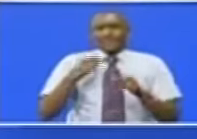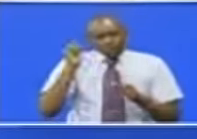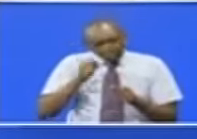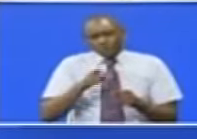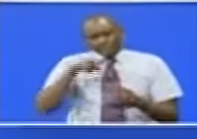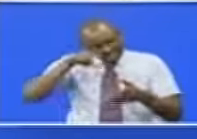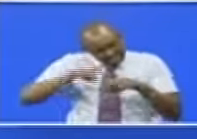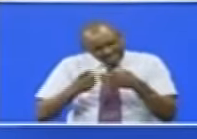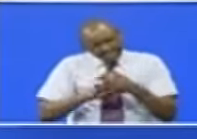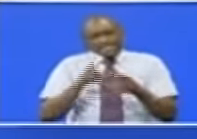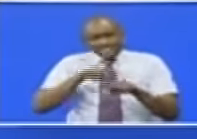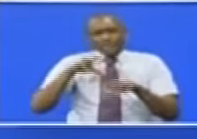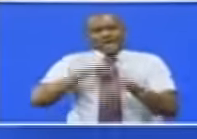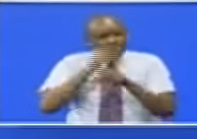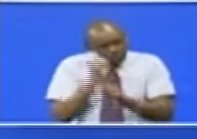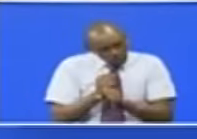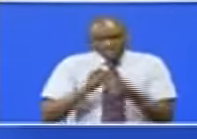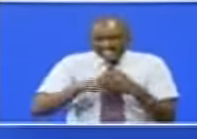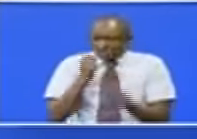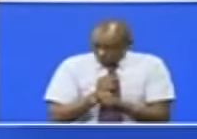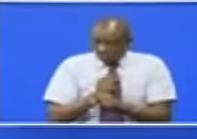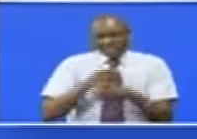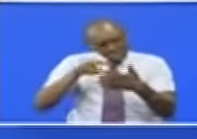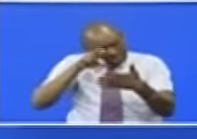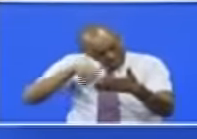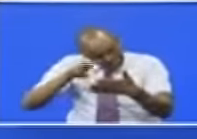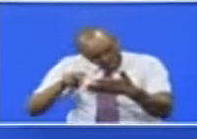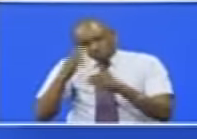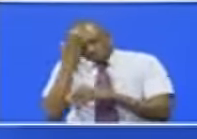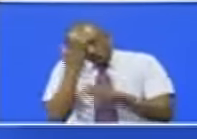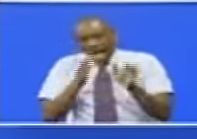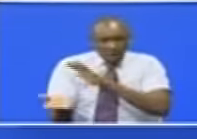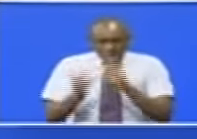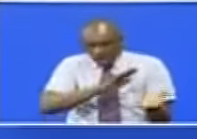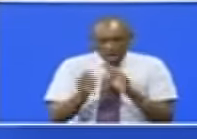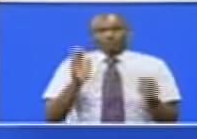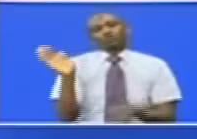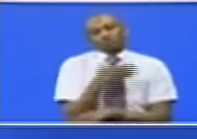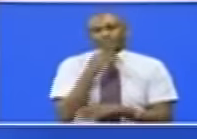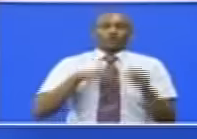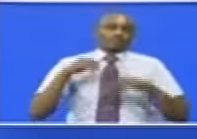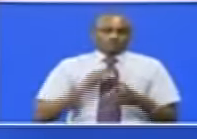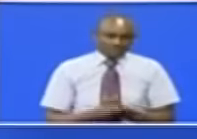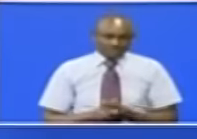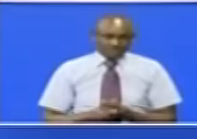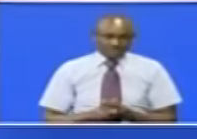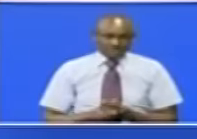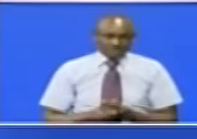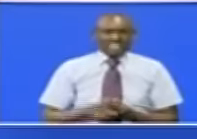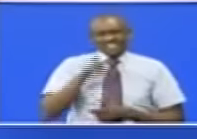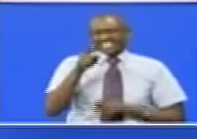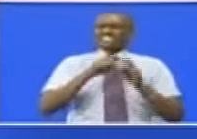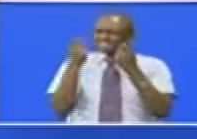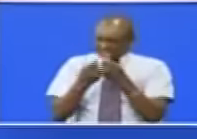would first study the commission's policy and legal framework before developing a strategy for winning the war against corruption. This is a team that we believe they